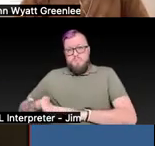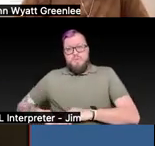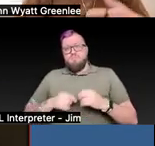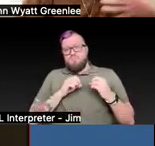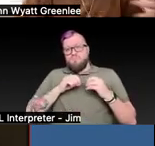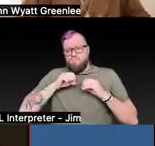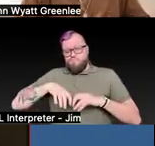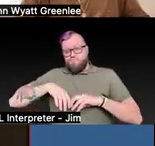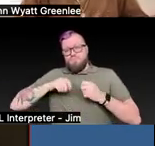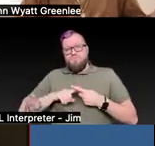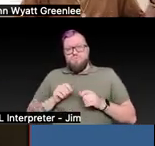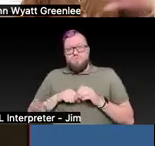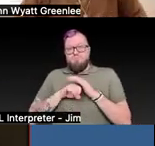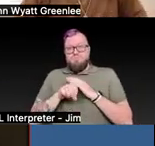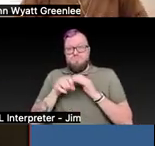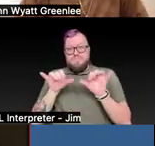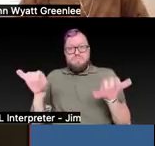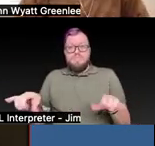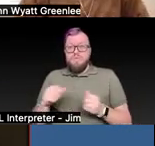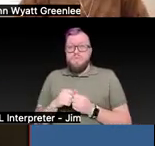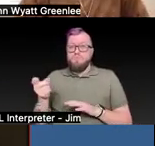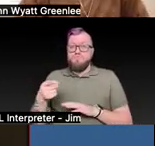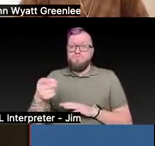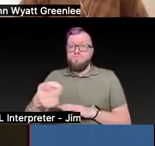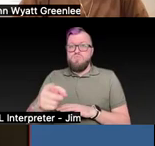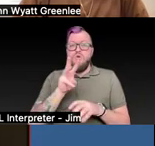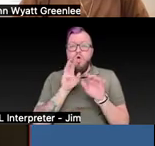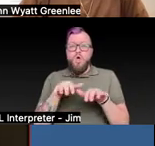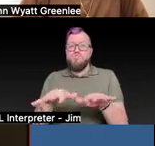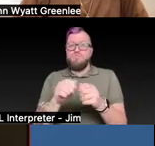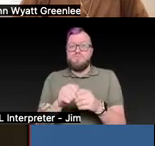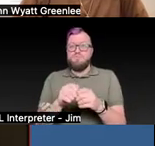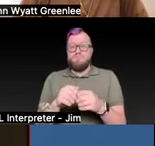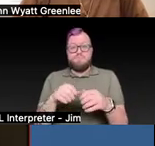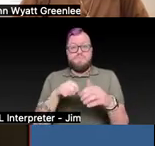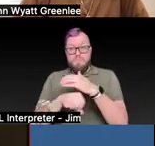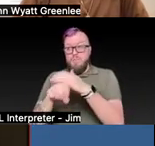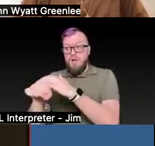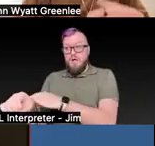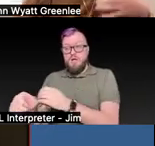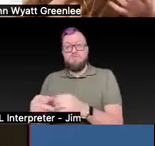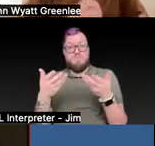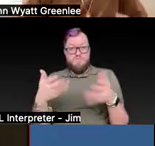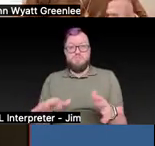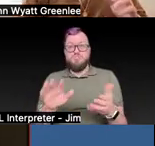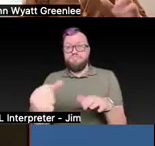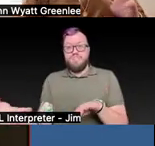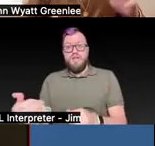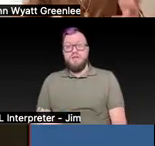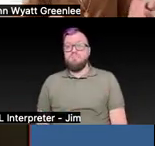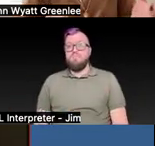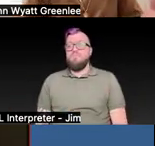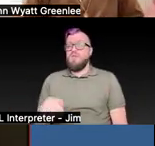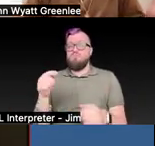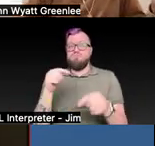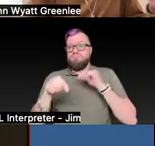And then they swim back out to sea to mate and die. Um, and then the entire cycle begins again. So